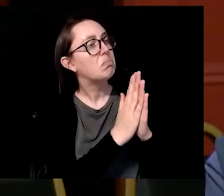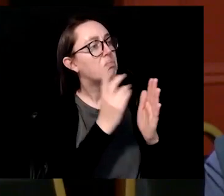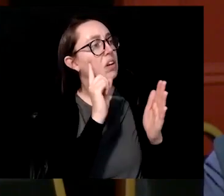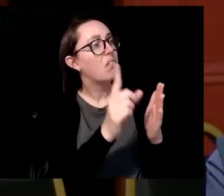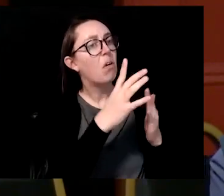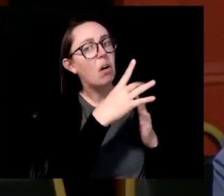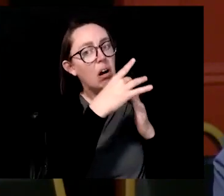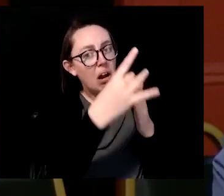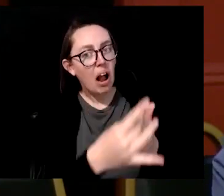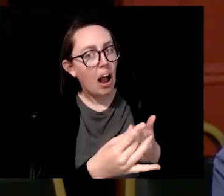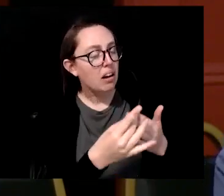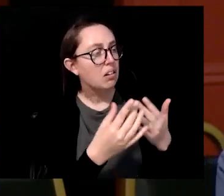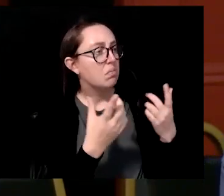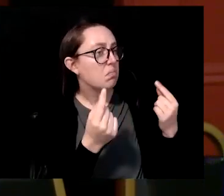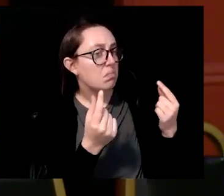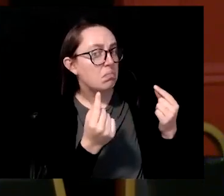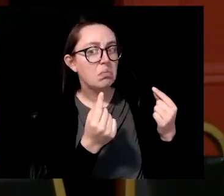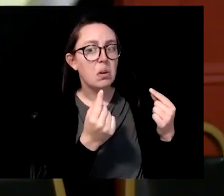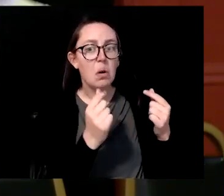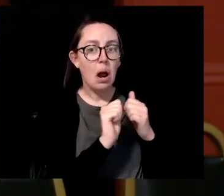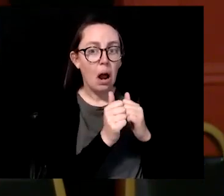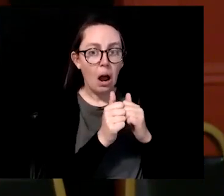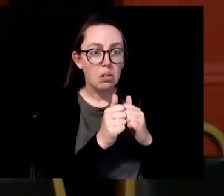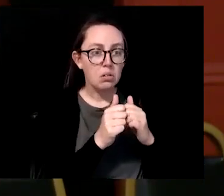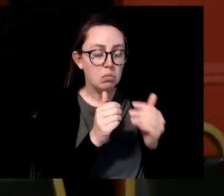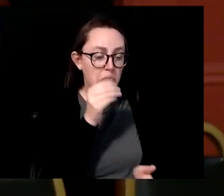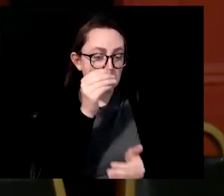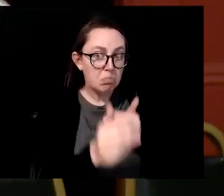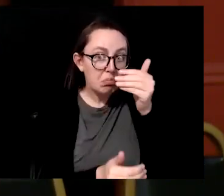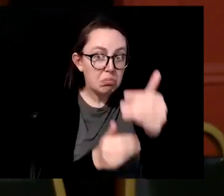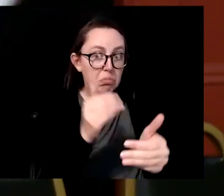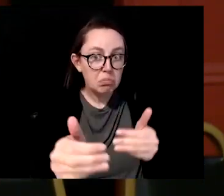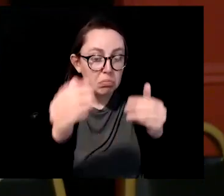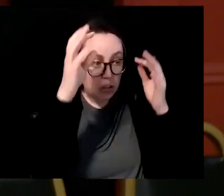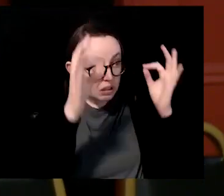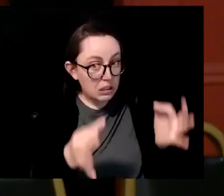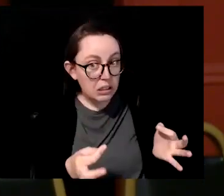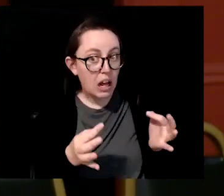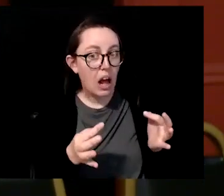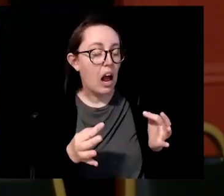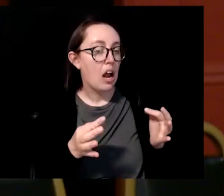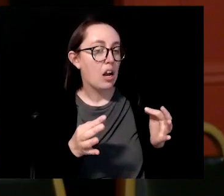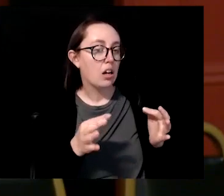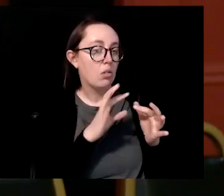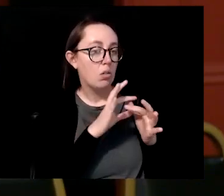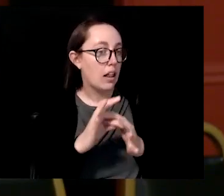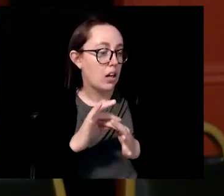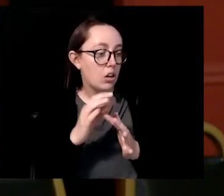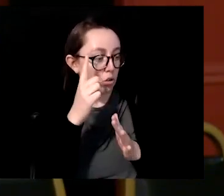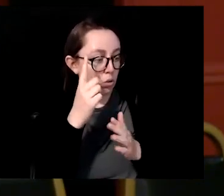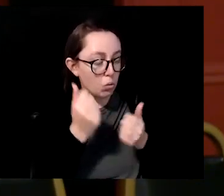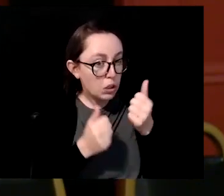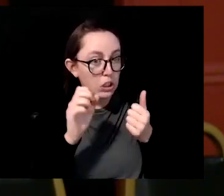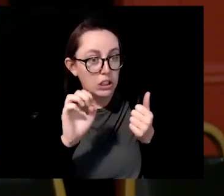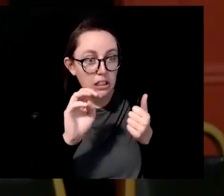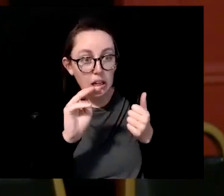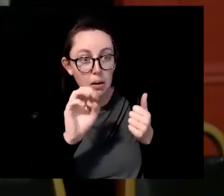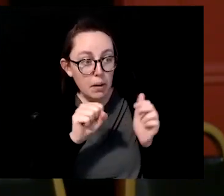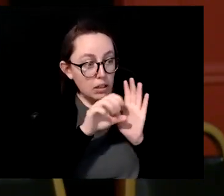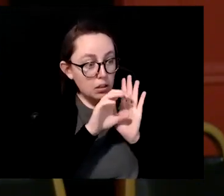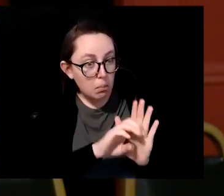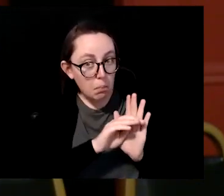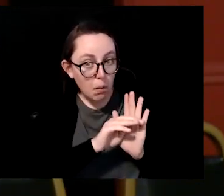on how to make the ultimate you know how to get to the ultimate decision on what EMS model we should use